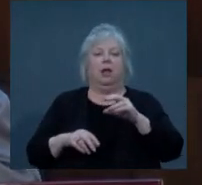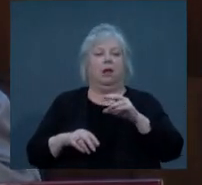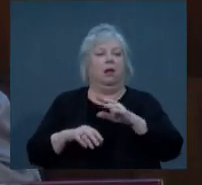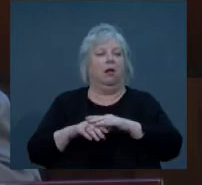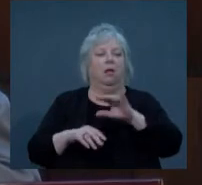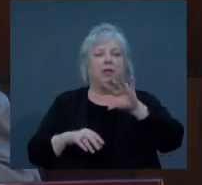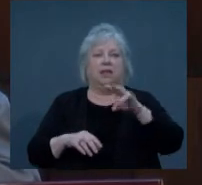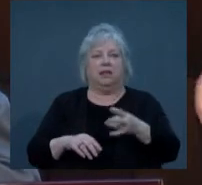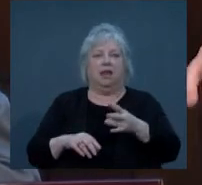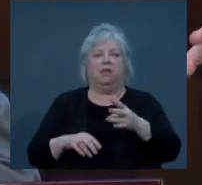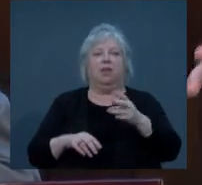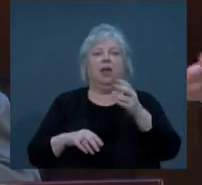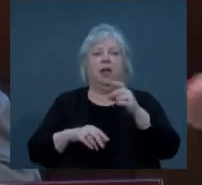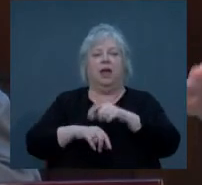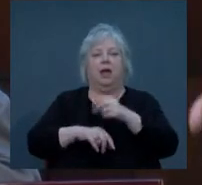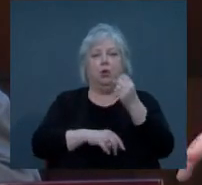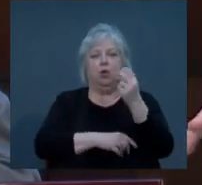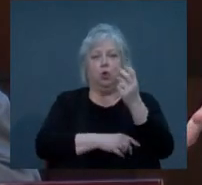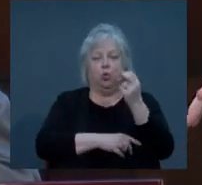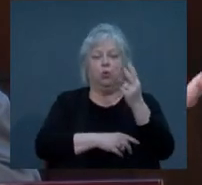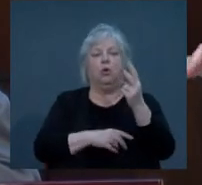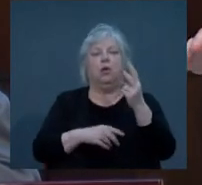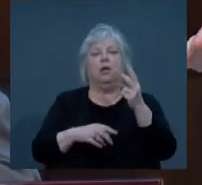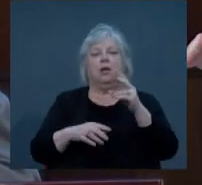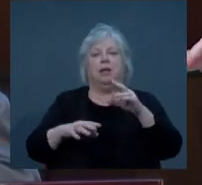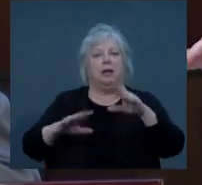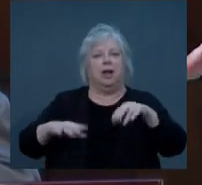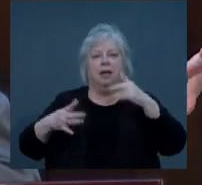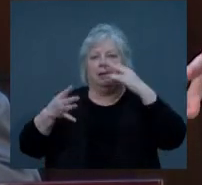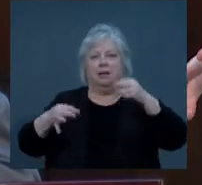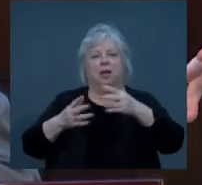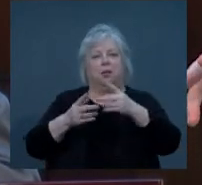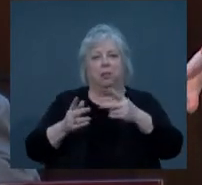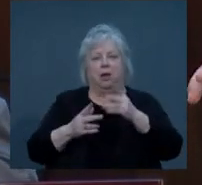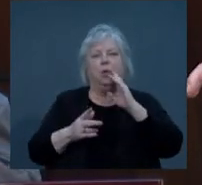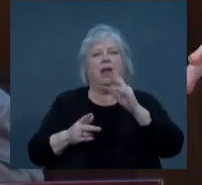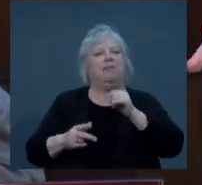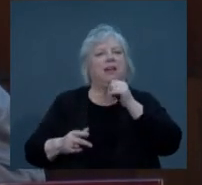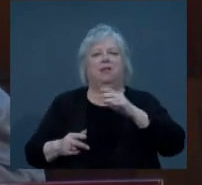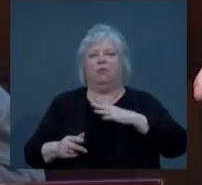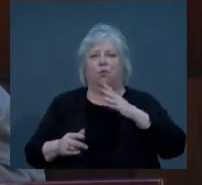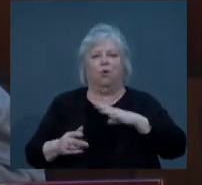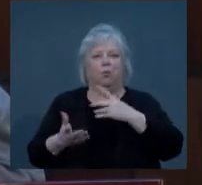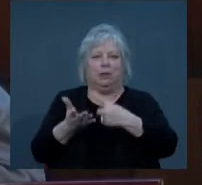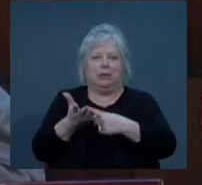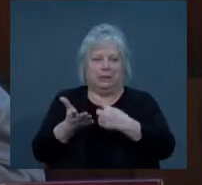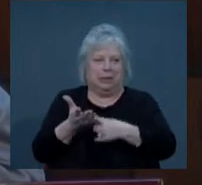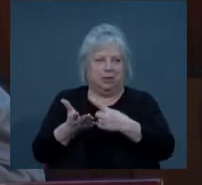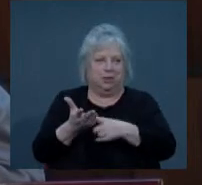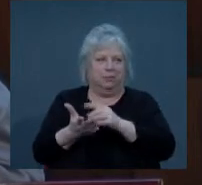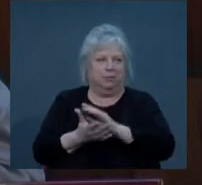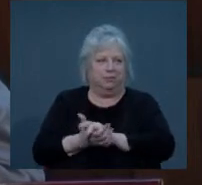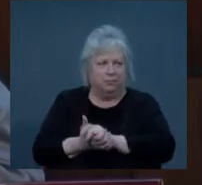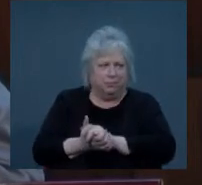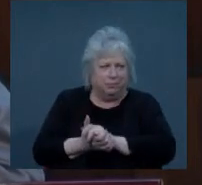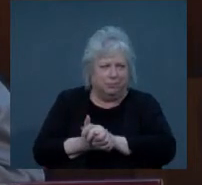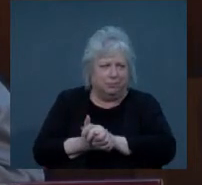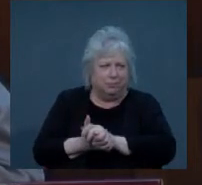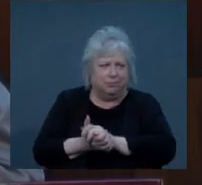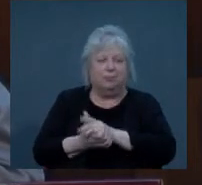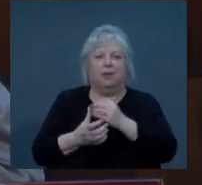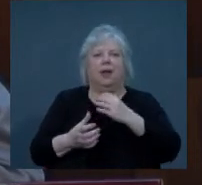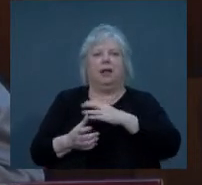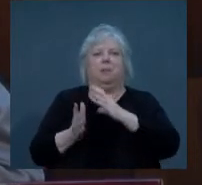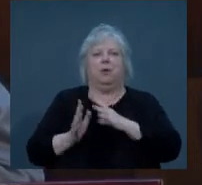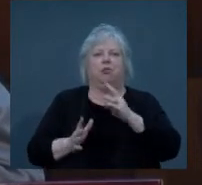the 7th. The place to be determined. And I expect Chairman, Commissioner